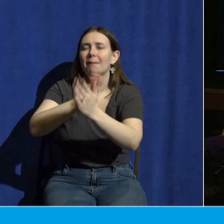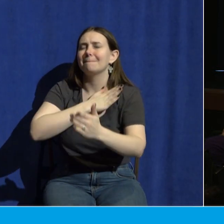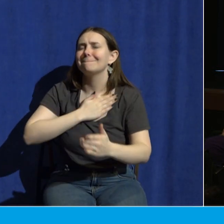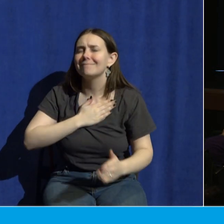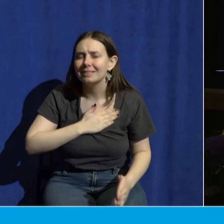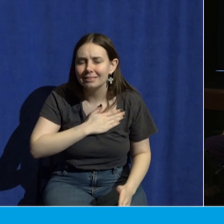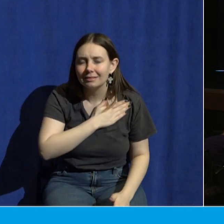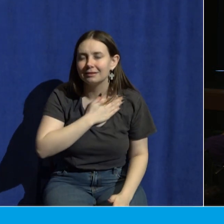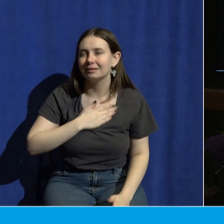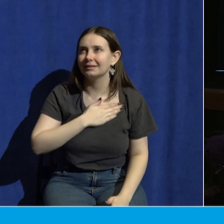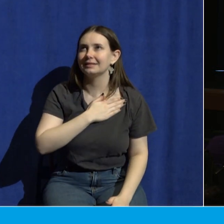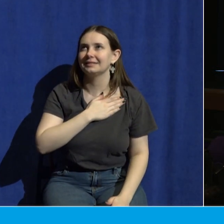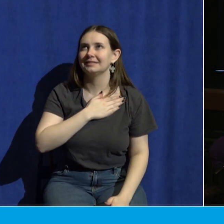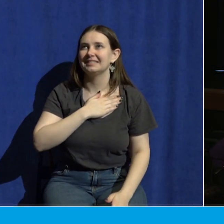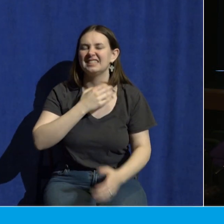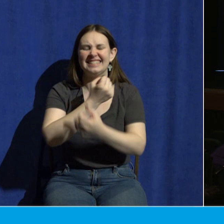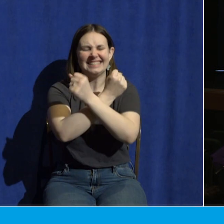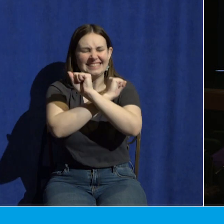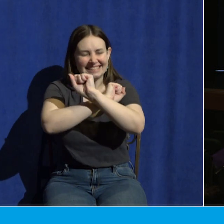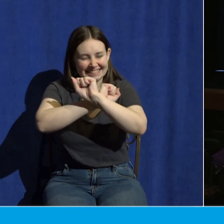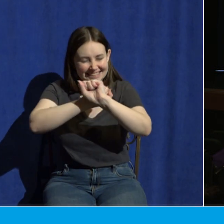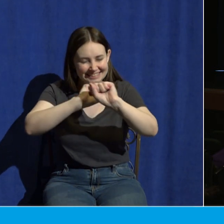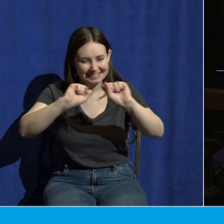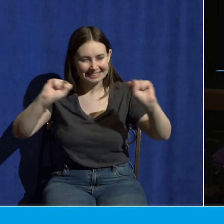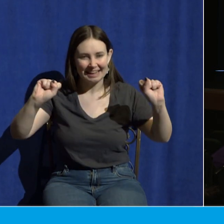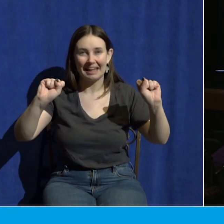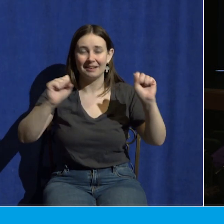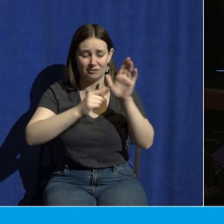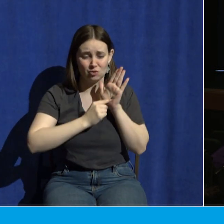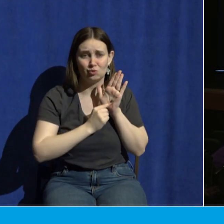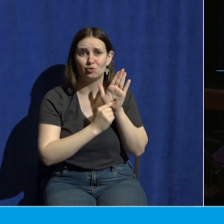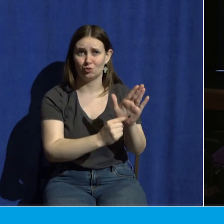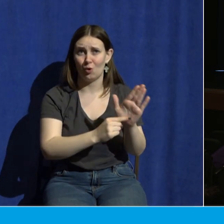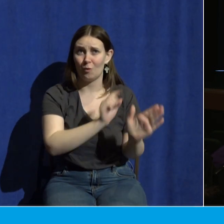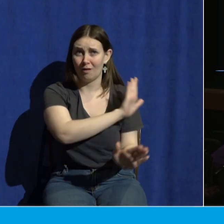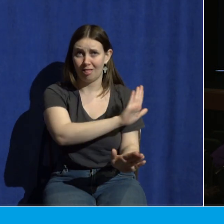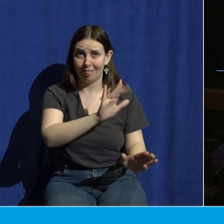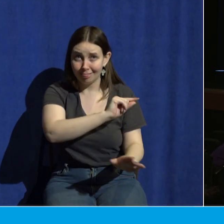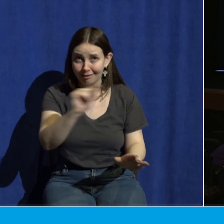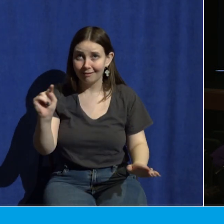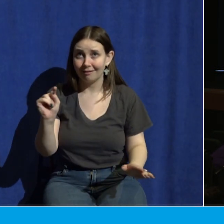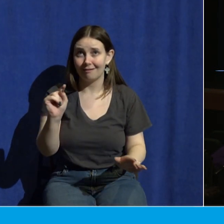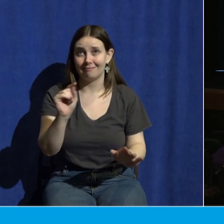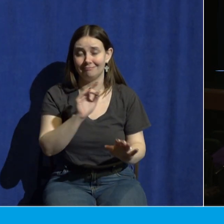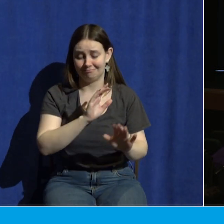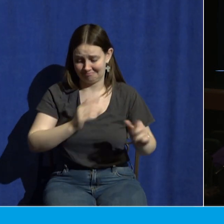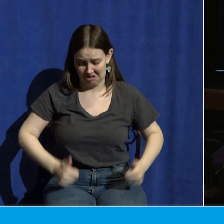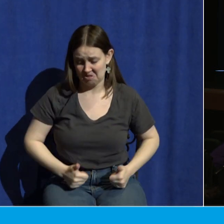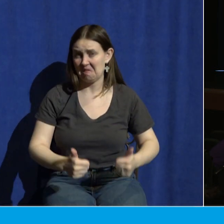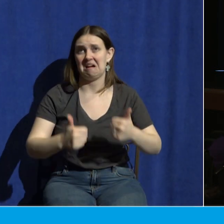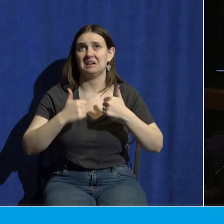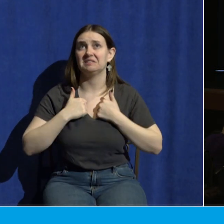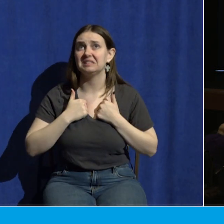bring about your salvation in their lives. This week, God, we ask.